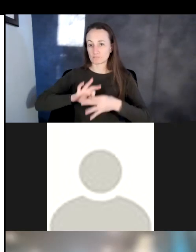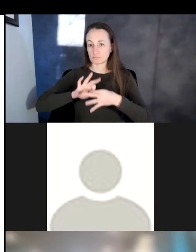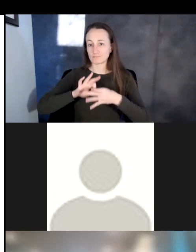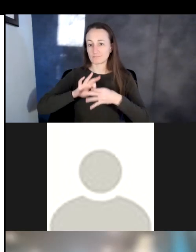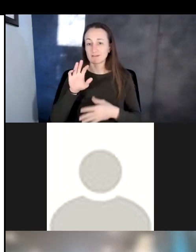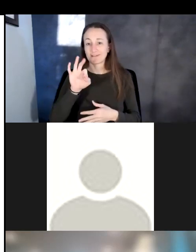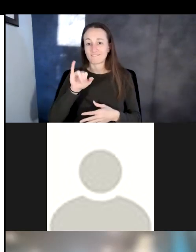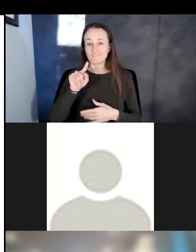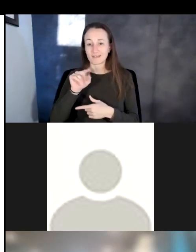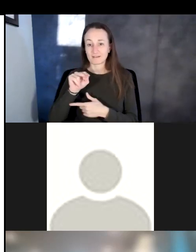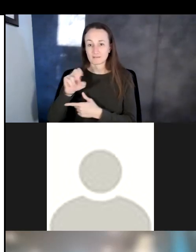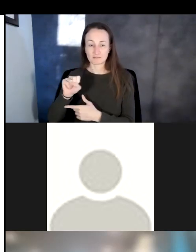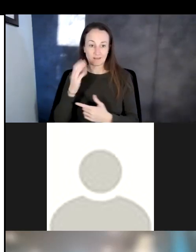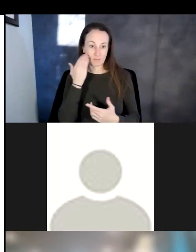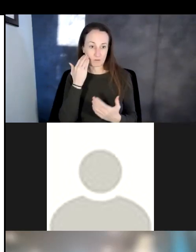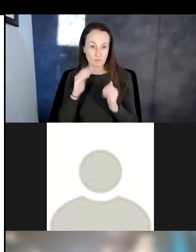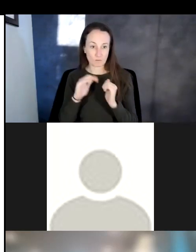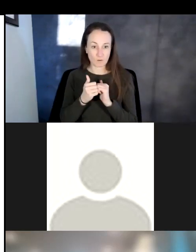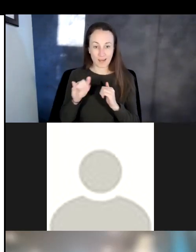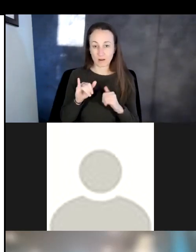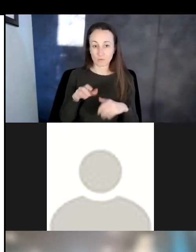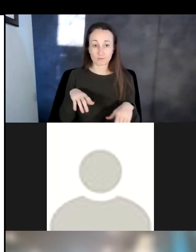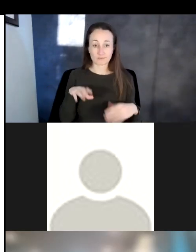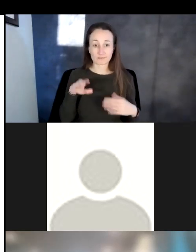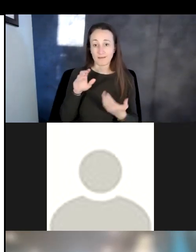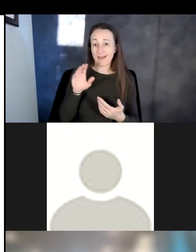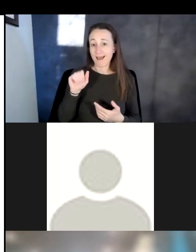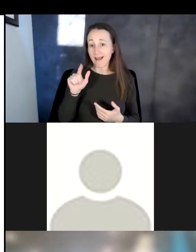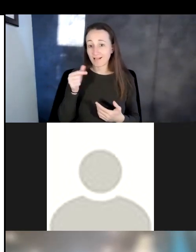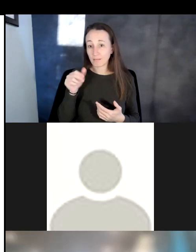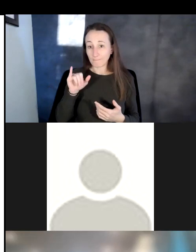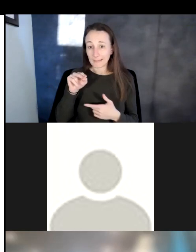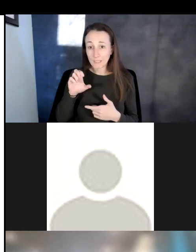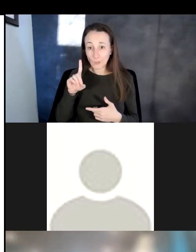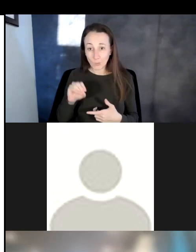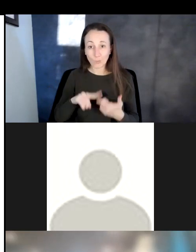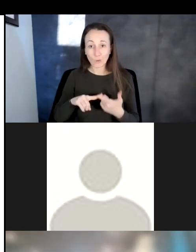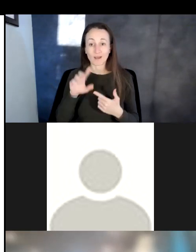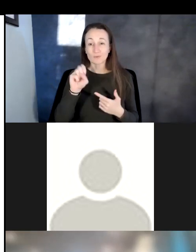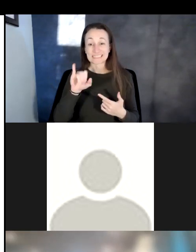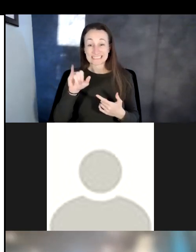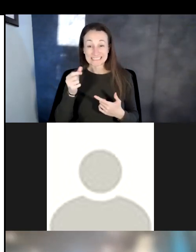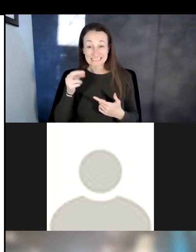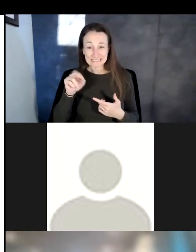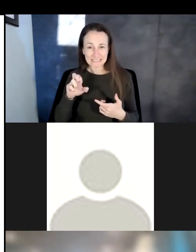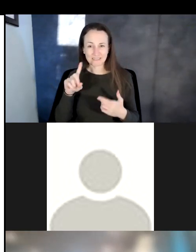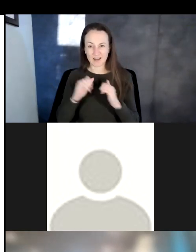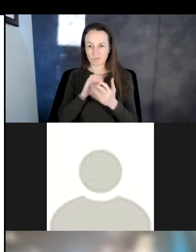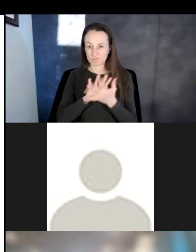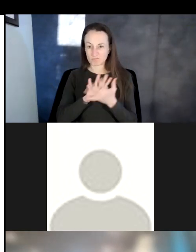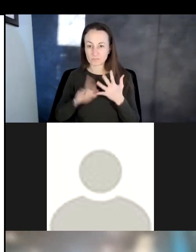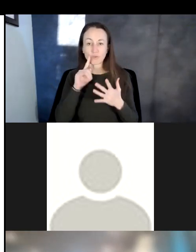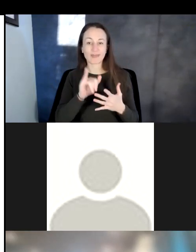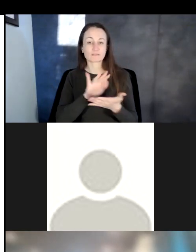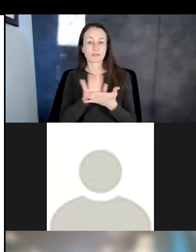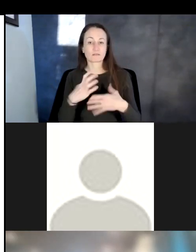for each position, how does an alanine do? How does a cysteine do? And so on. And so just kind of summarize, where we